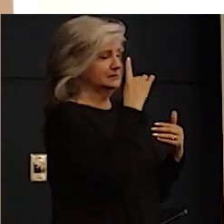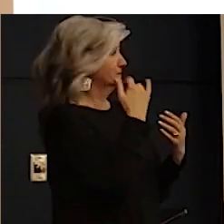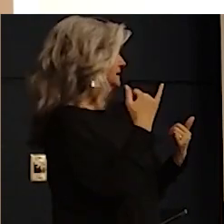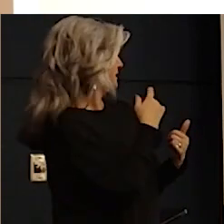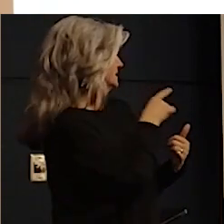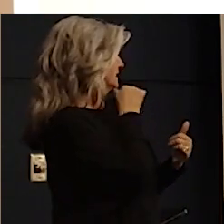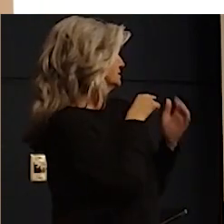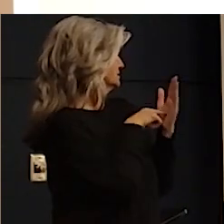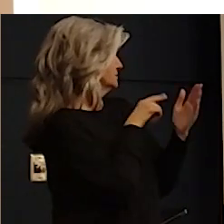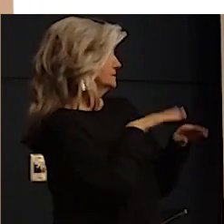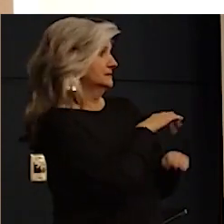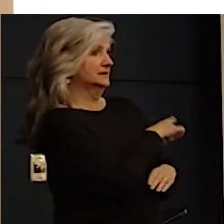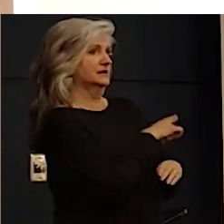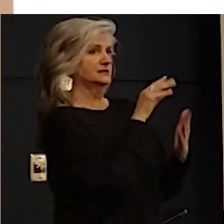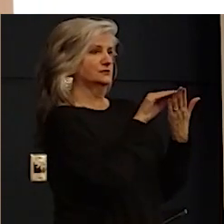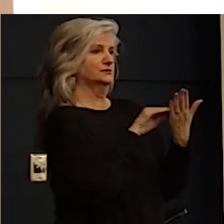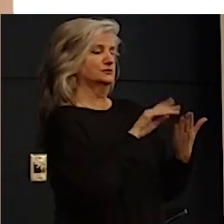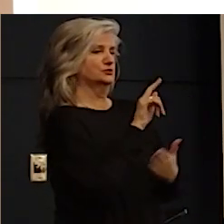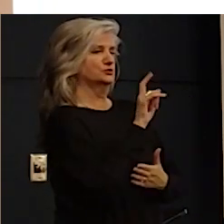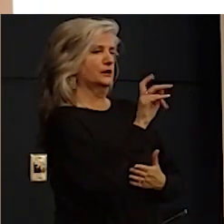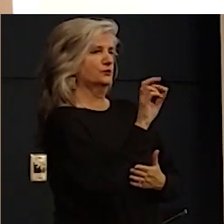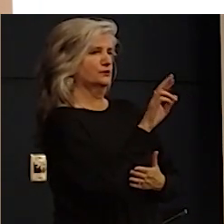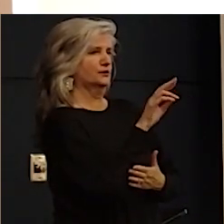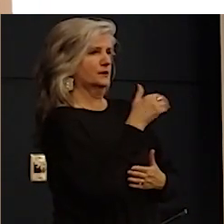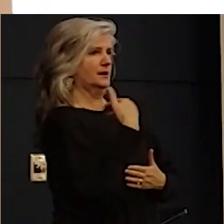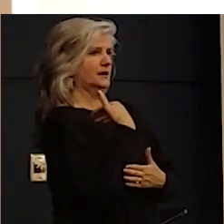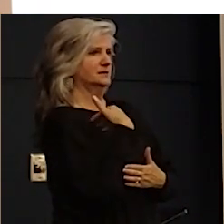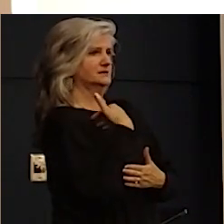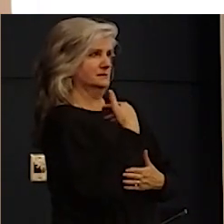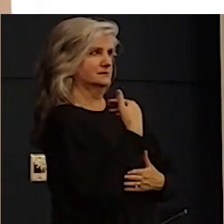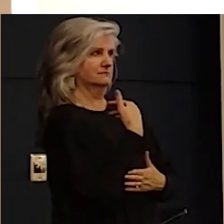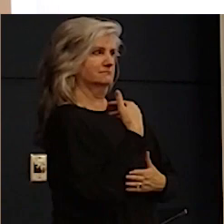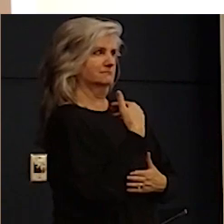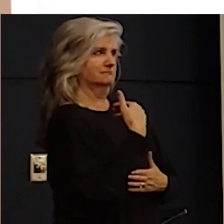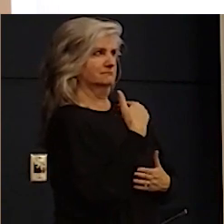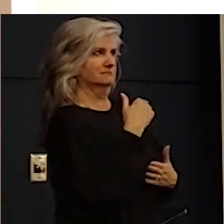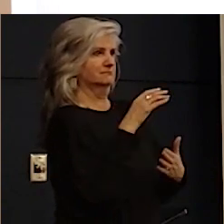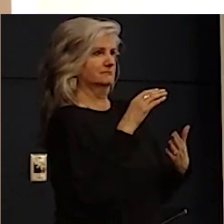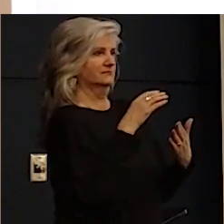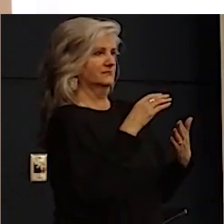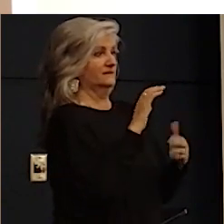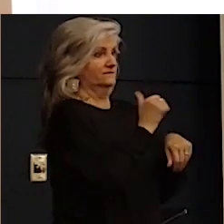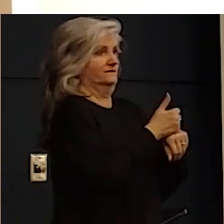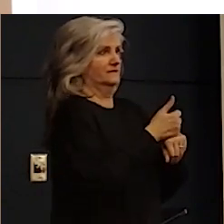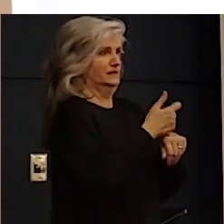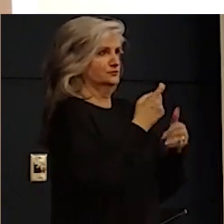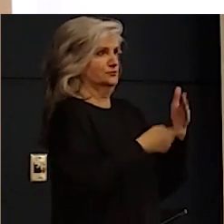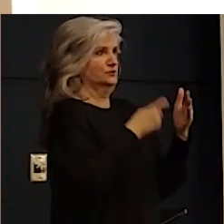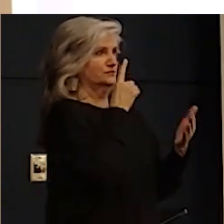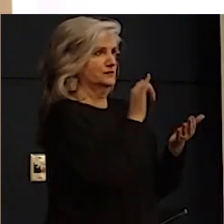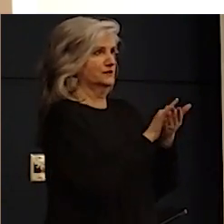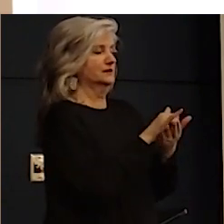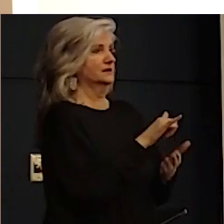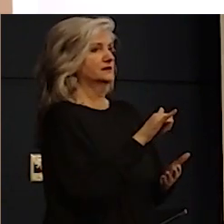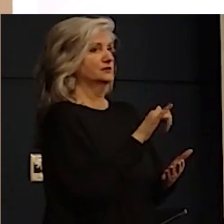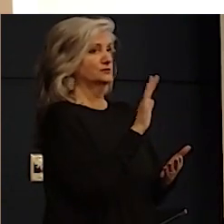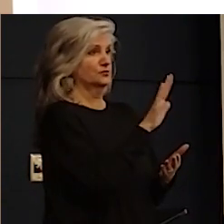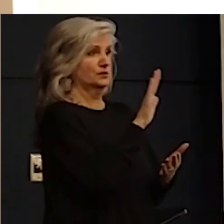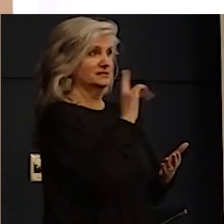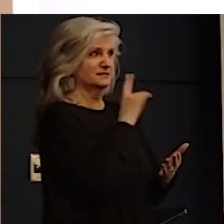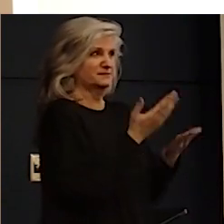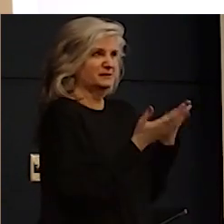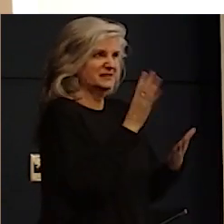on this graph is also a tracker that has a fixed charge component too. So I should note, That fixed charge component of your bill is probably closer to maybe